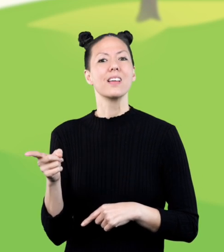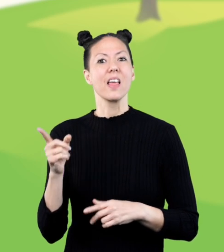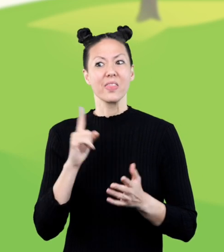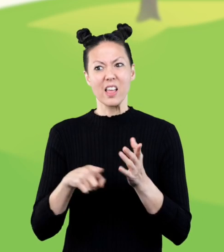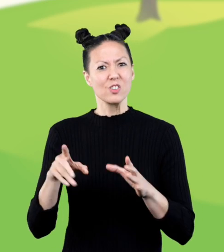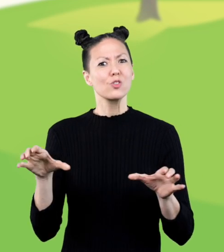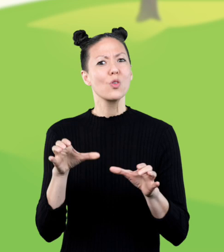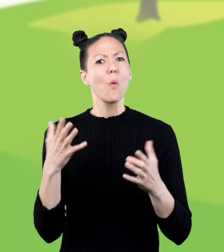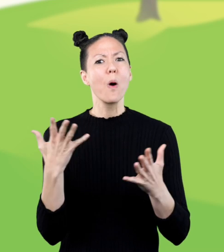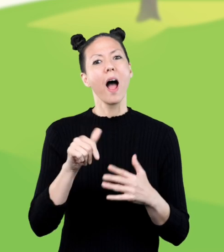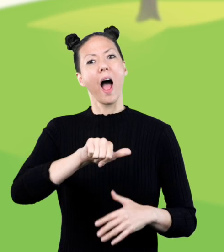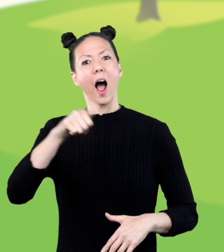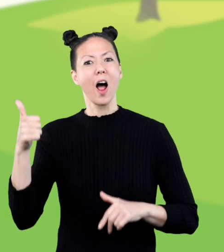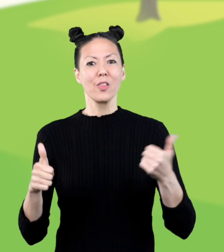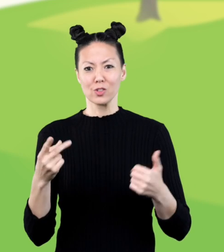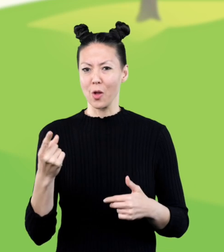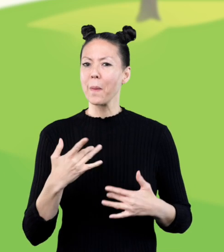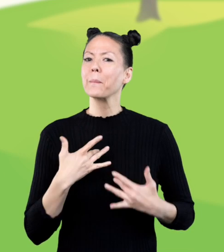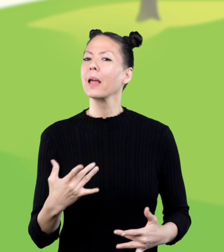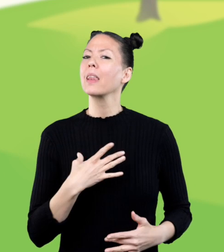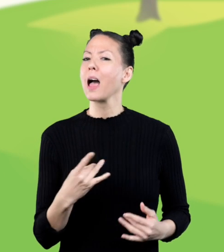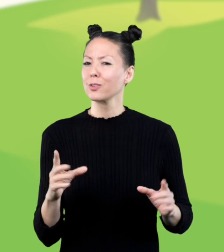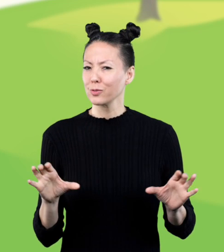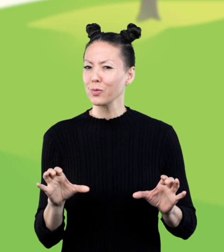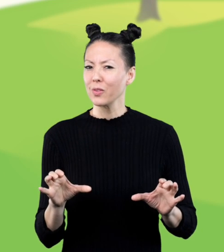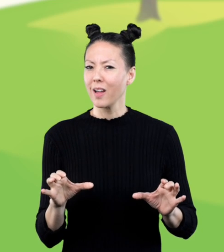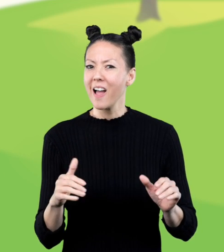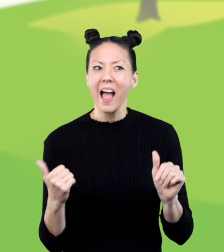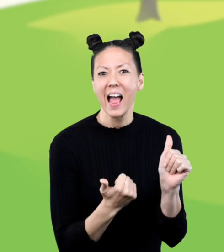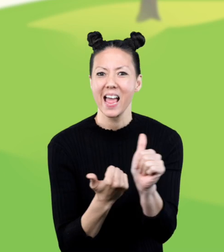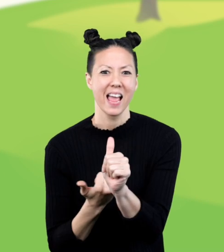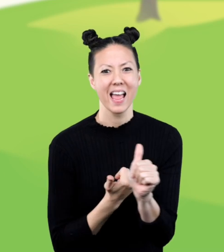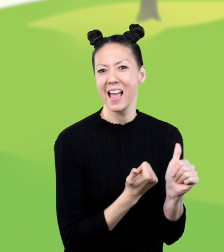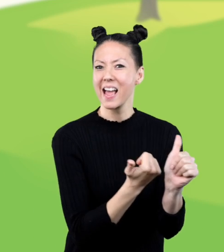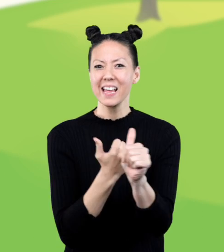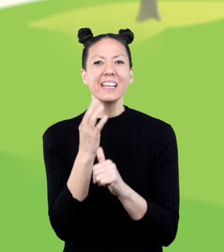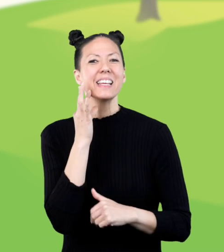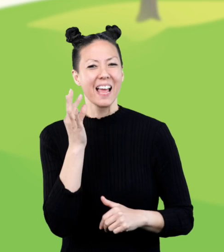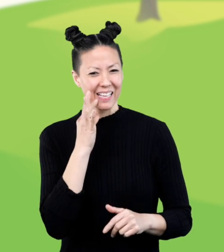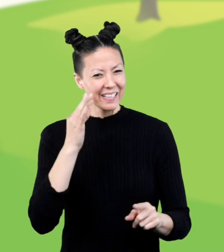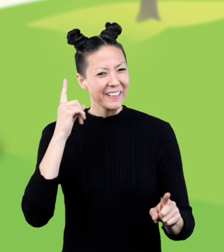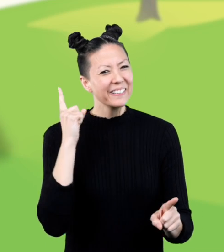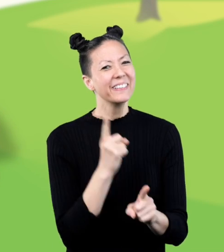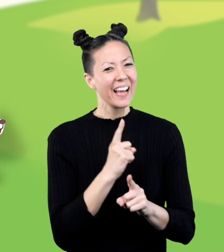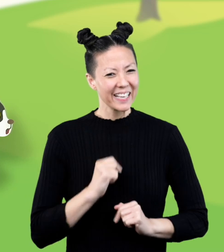Well, he's doing what a lot of dogs like to do. He's running after the cat.